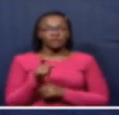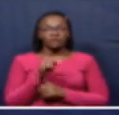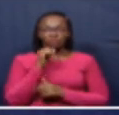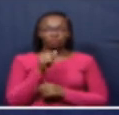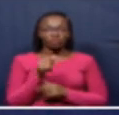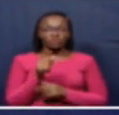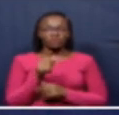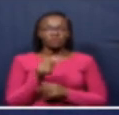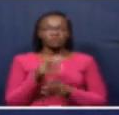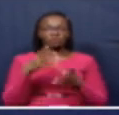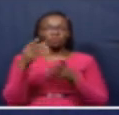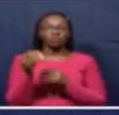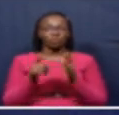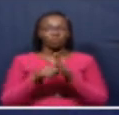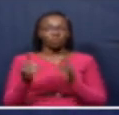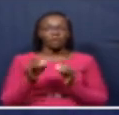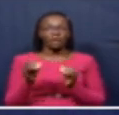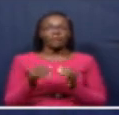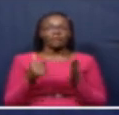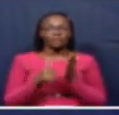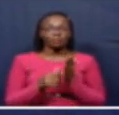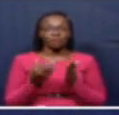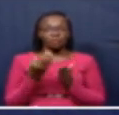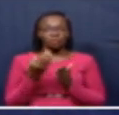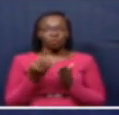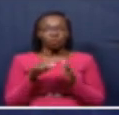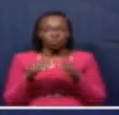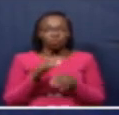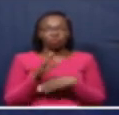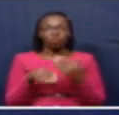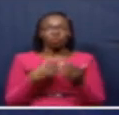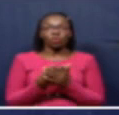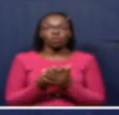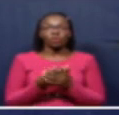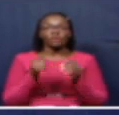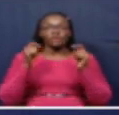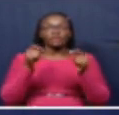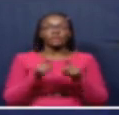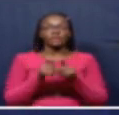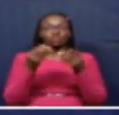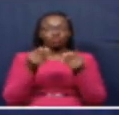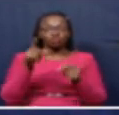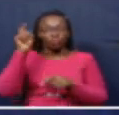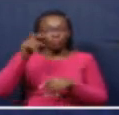away the problem of the overall strike. And a solution must be found, and found